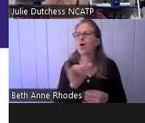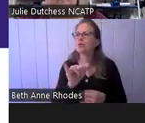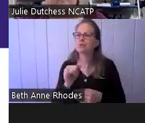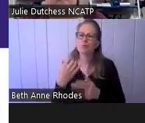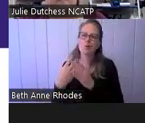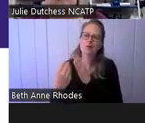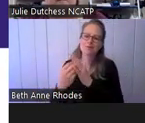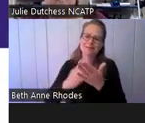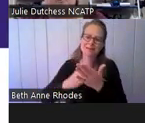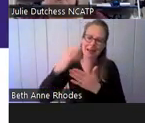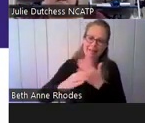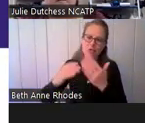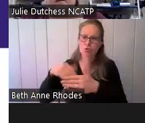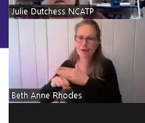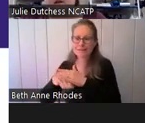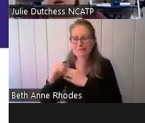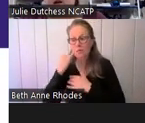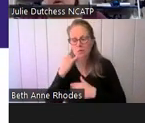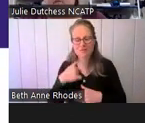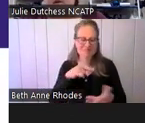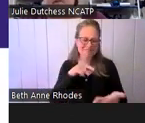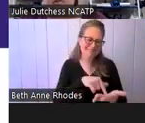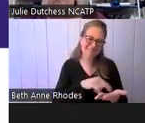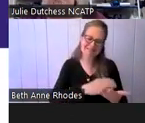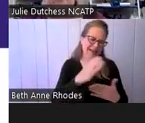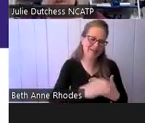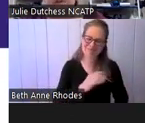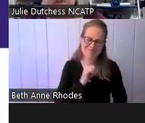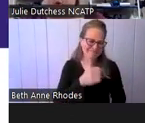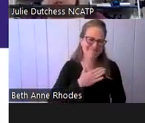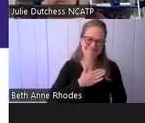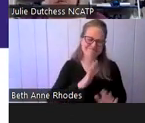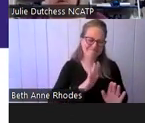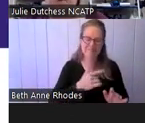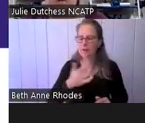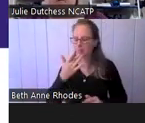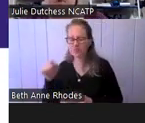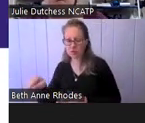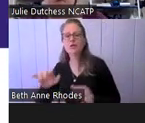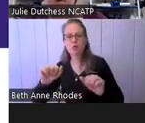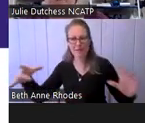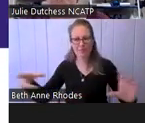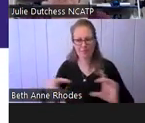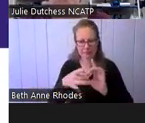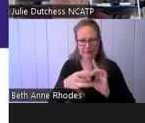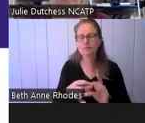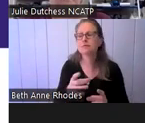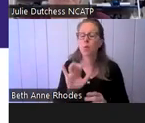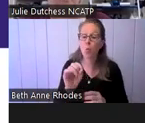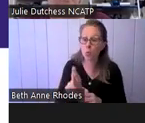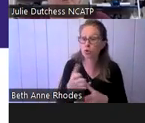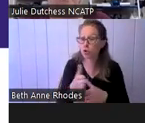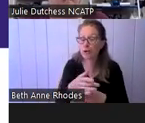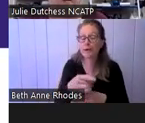have a calendar that they like, they can import it in. And then you can also share it if you want to, but it works with